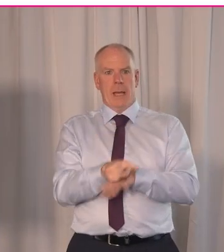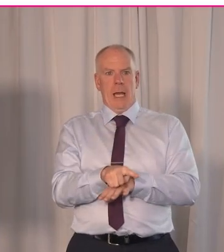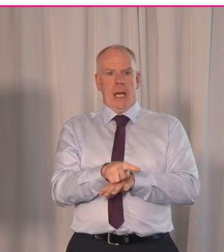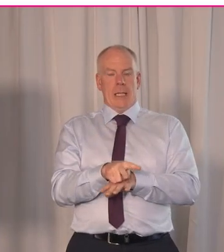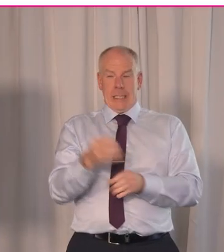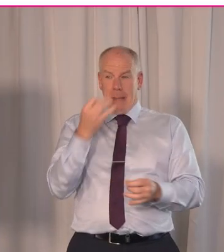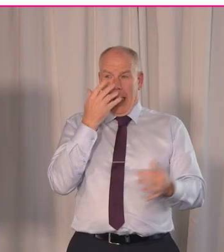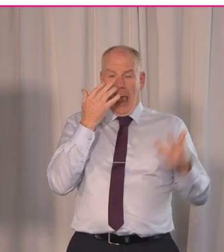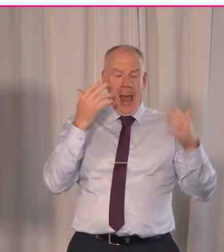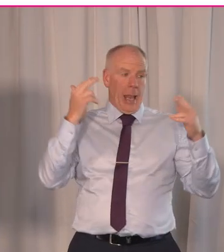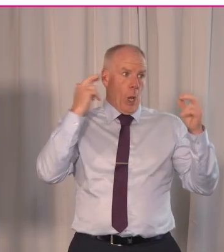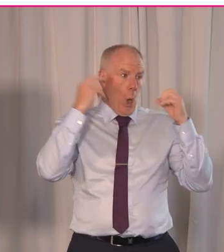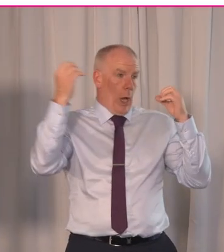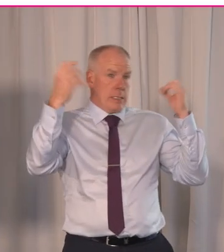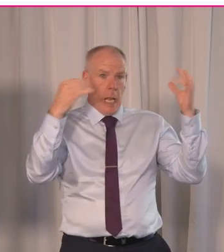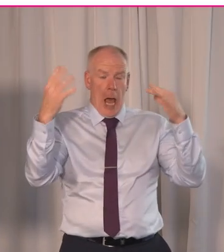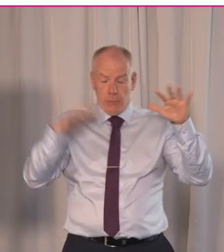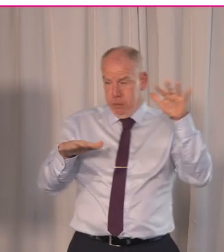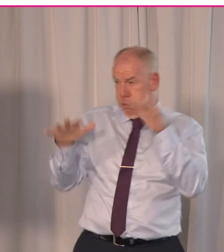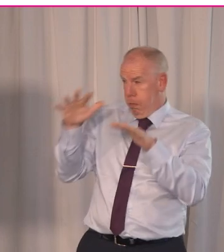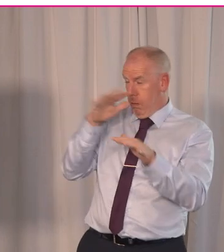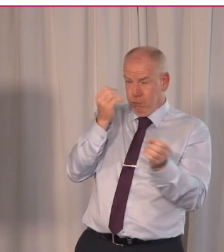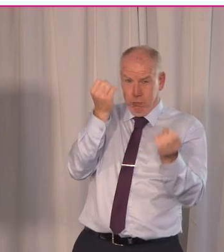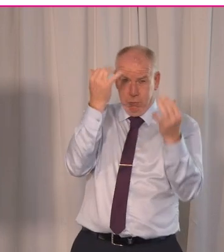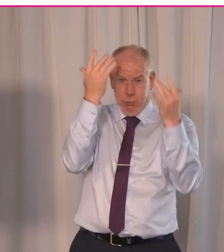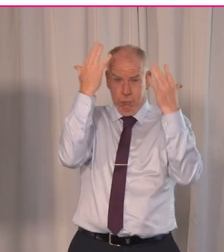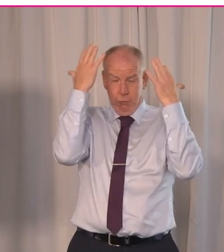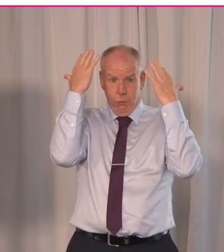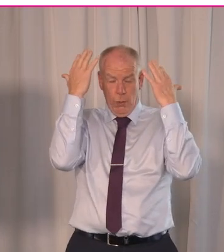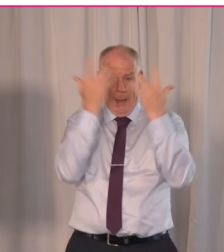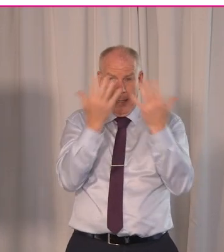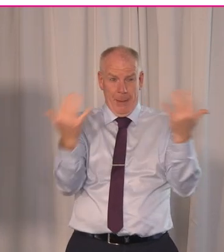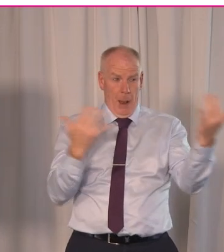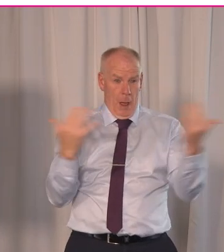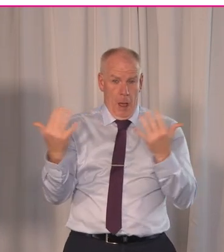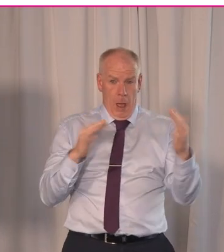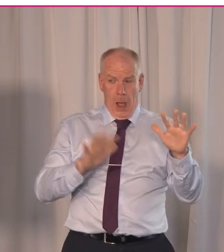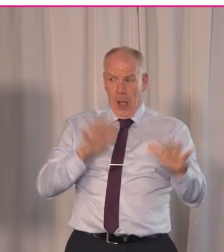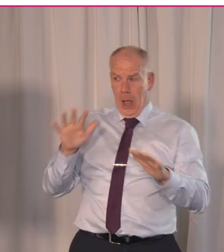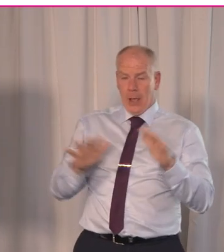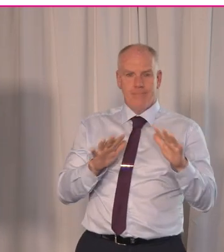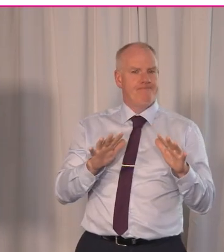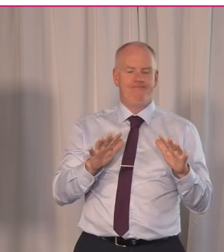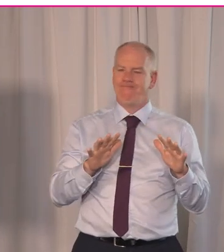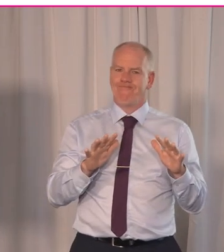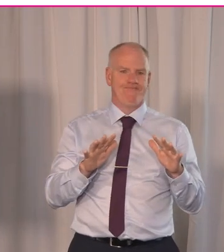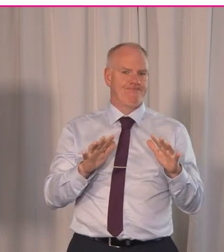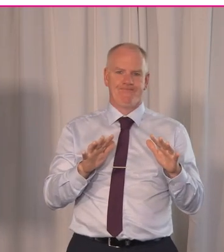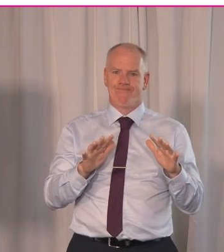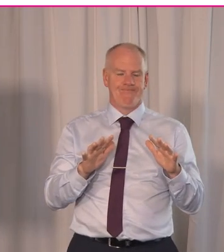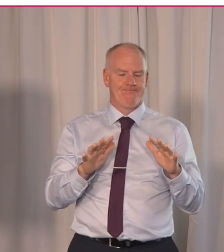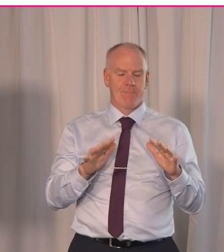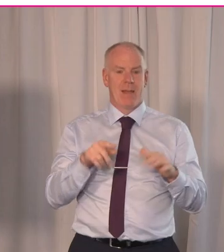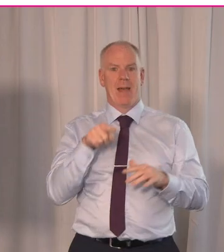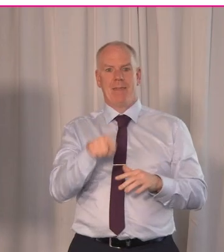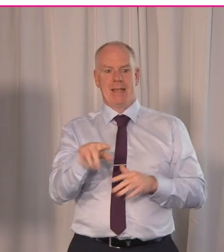smells, noise, lights, disruption, and the sheer amount of people. And it's actually in these